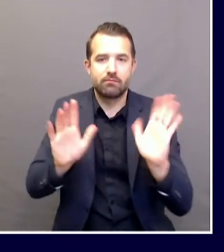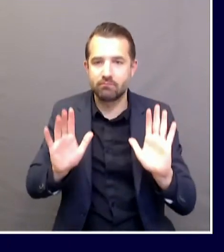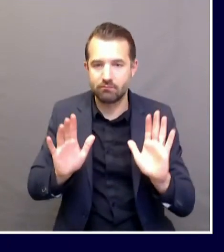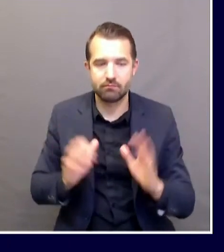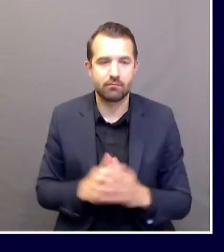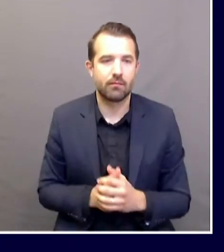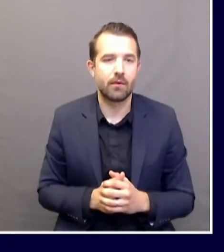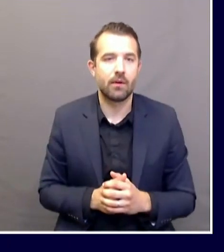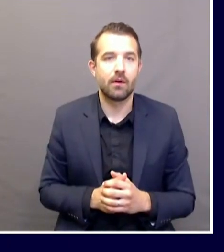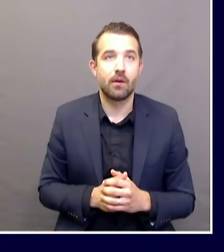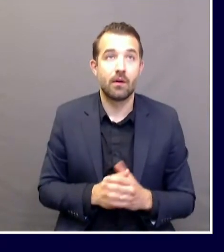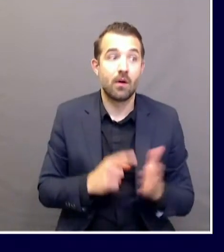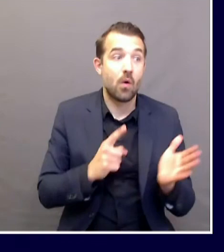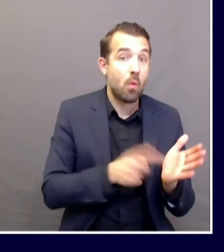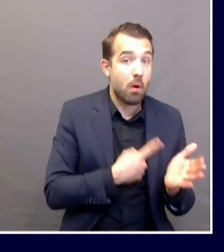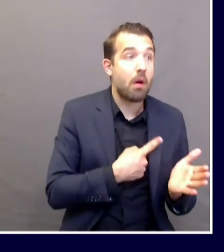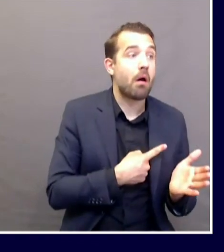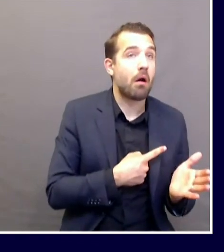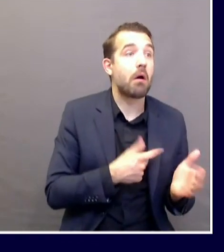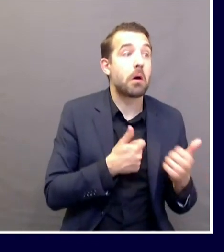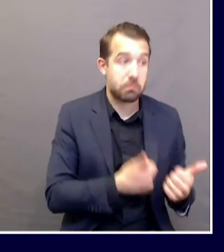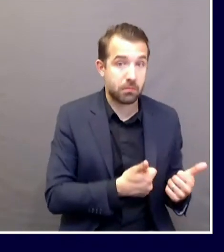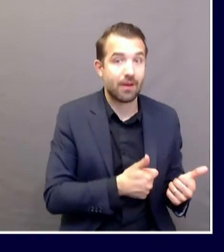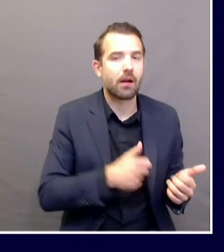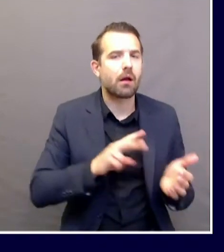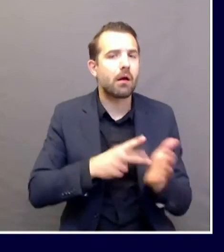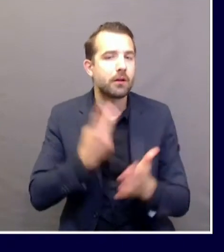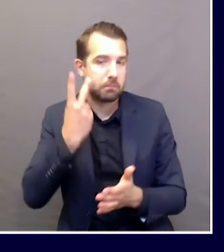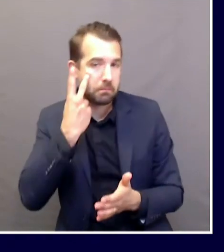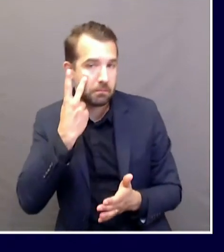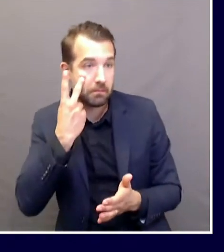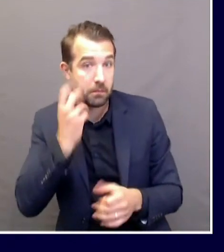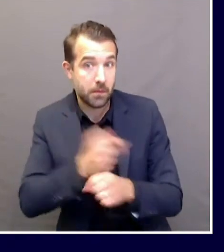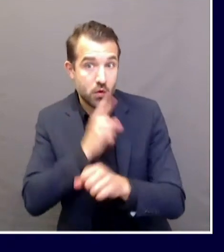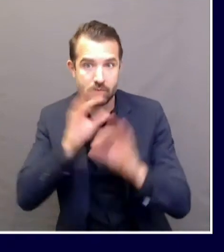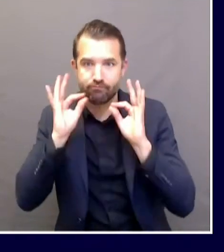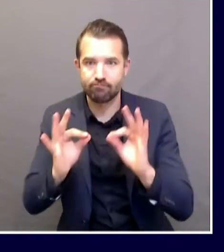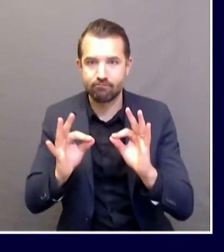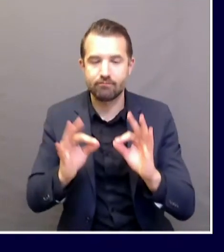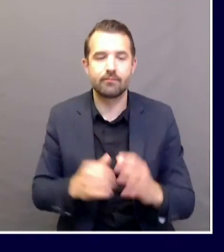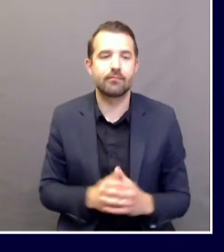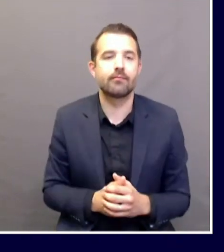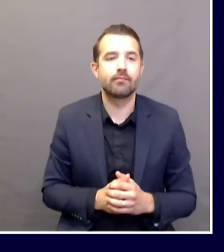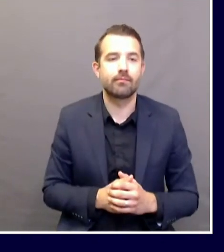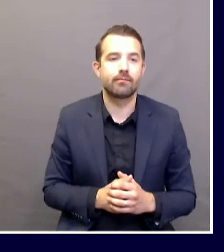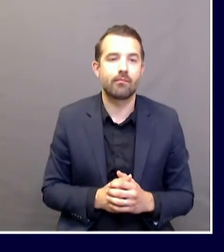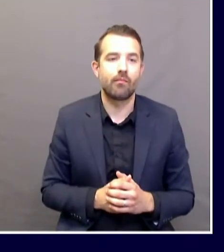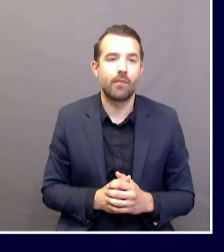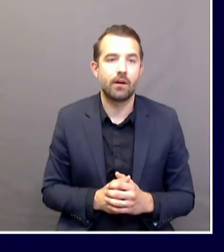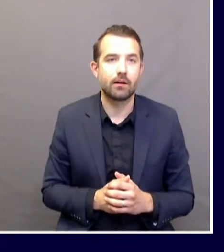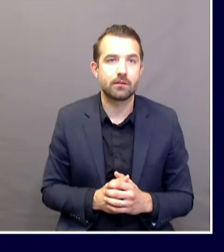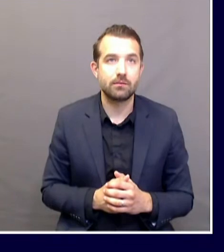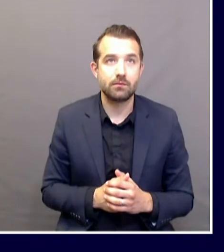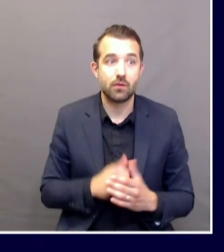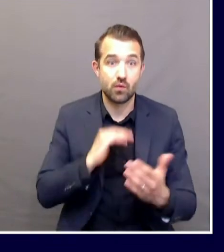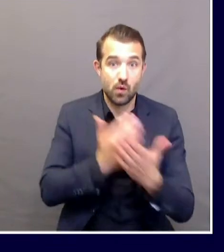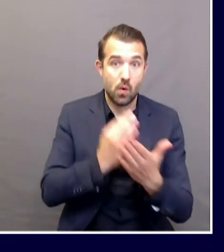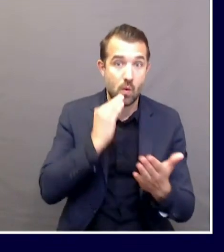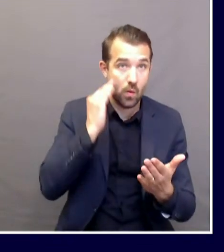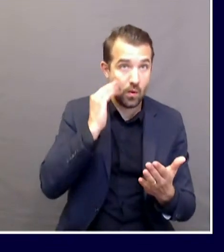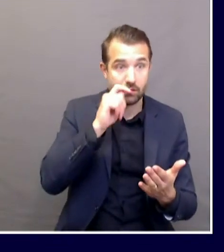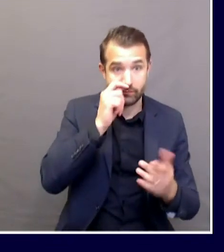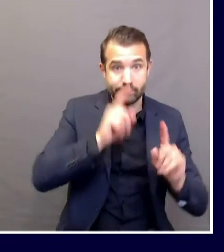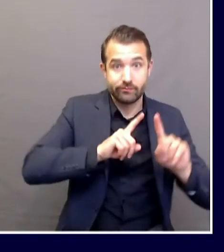sends. But if you're doing the pharmacy test, you do another one right before you go back to the office, right before the kids go back to school.